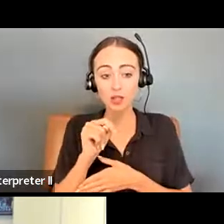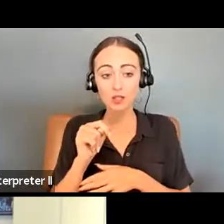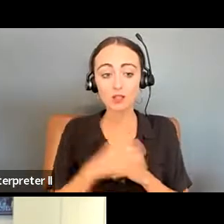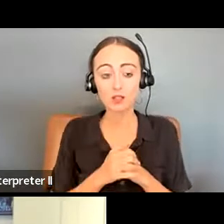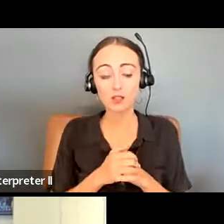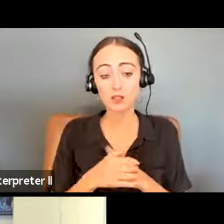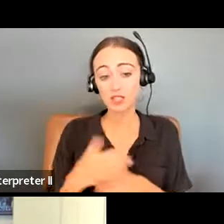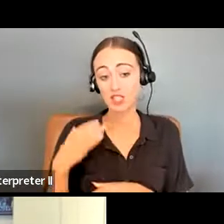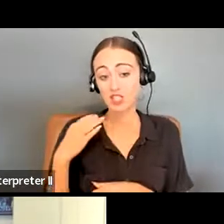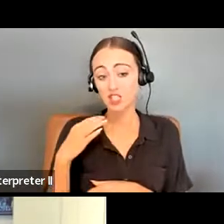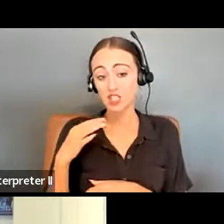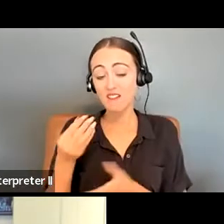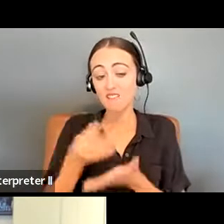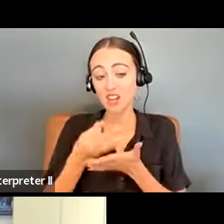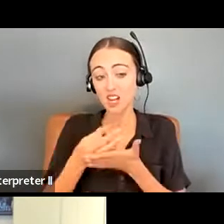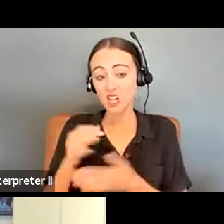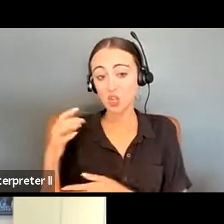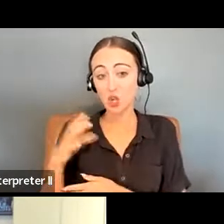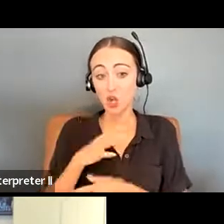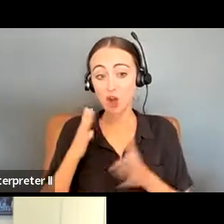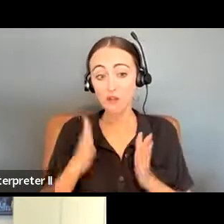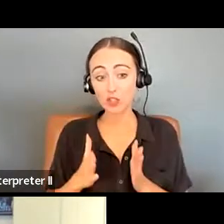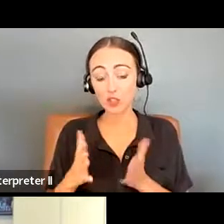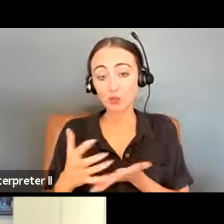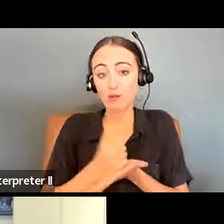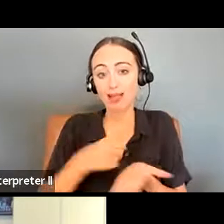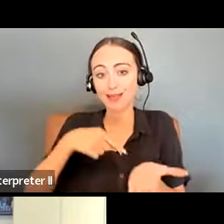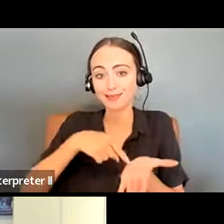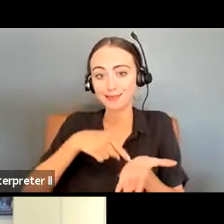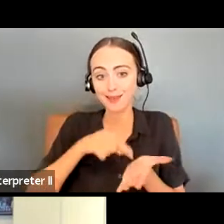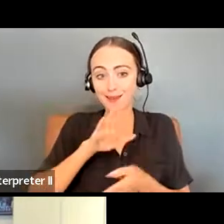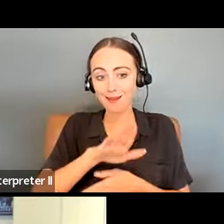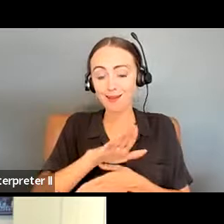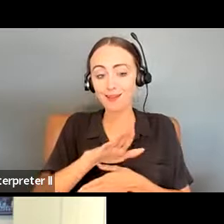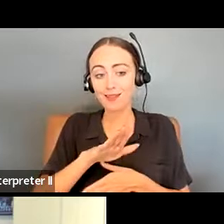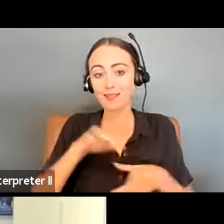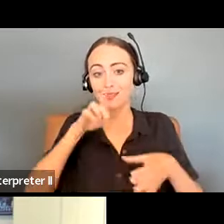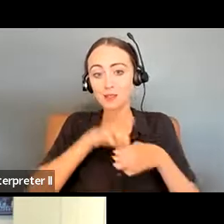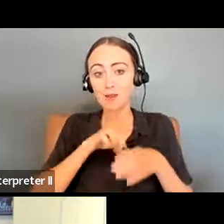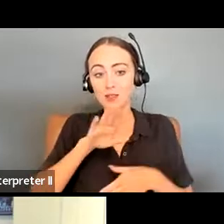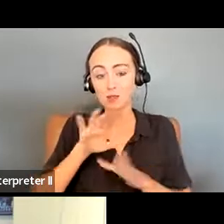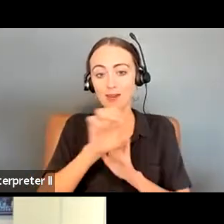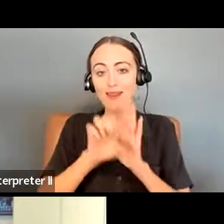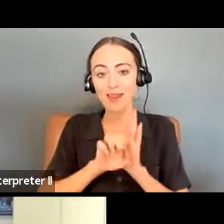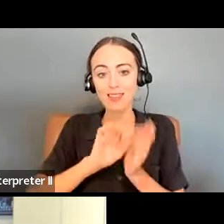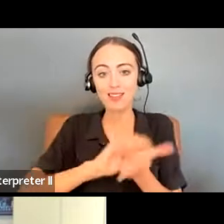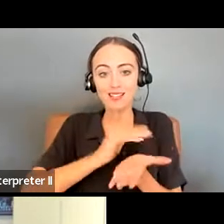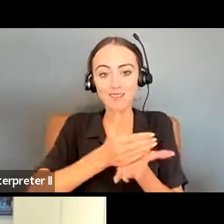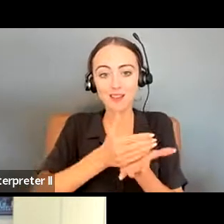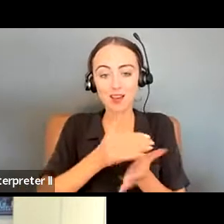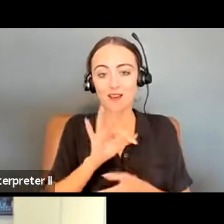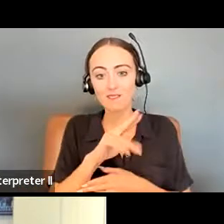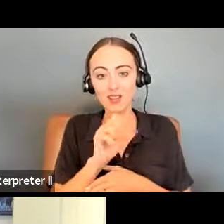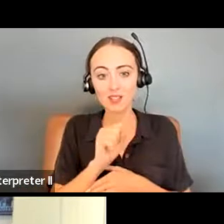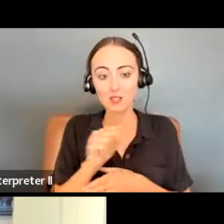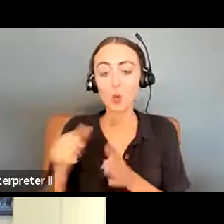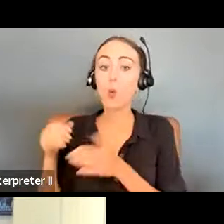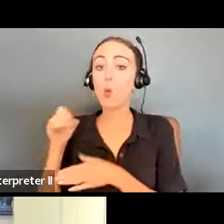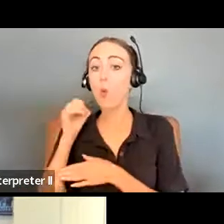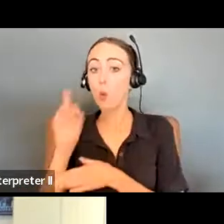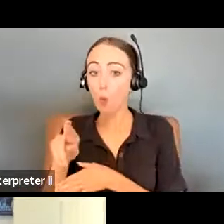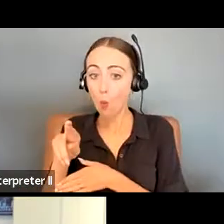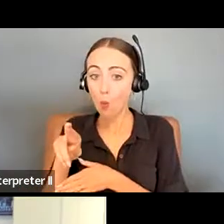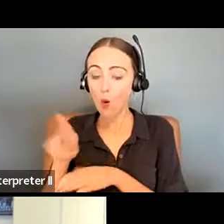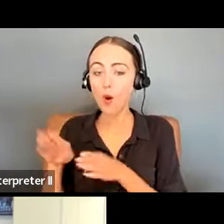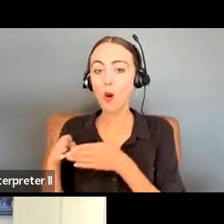Financial Officer to collect delinquent debt on BEGA's behalf and deposit it into the Ethics Fund or the Open Government Fund.